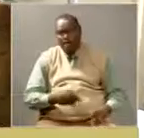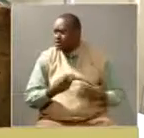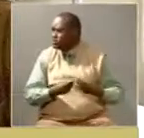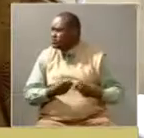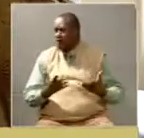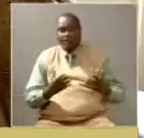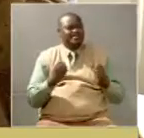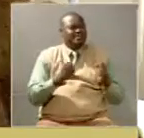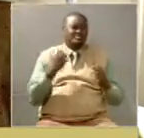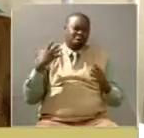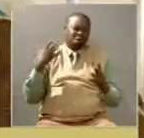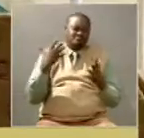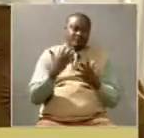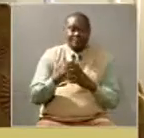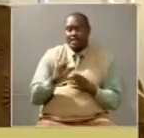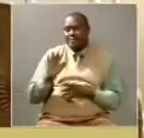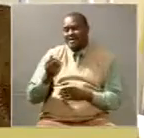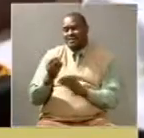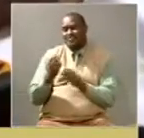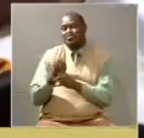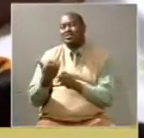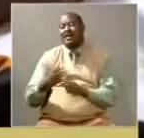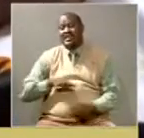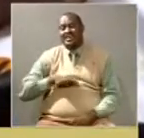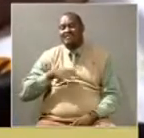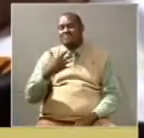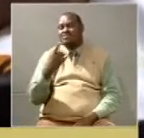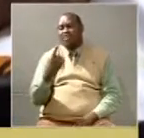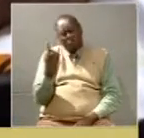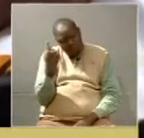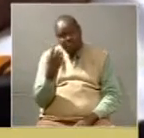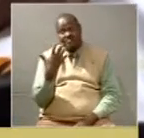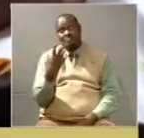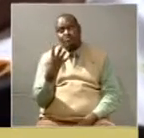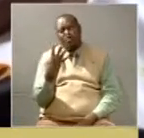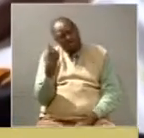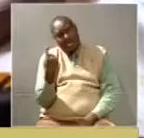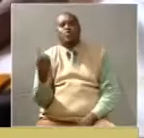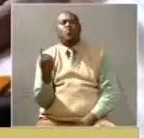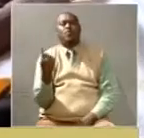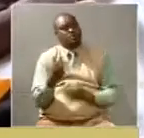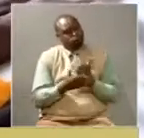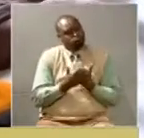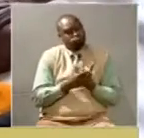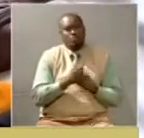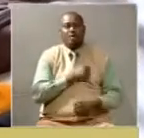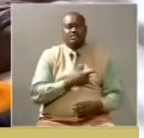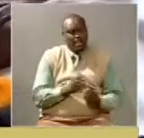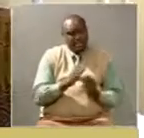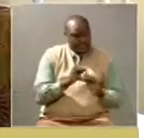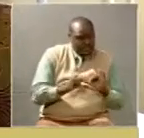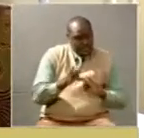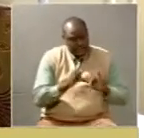Joyce is being nursed by her only 54-year-old daughter, Agudi Mary, who says has been spending most of her time cleaning her